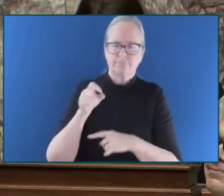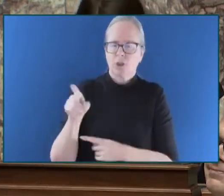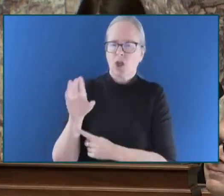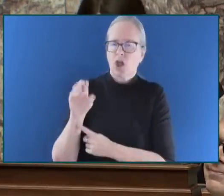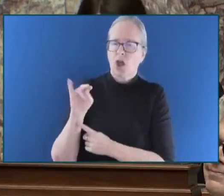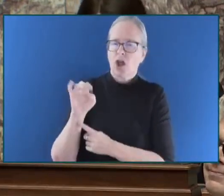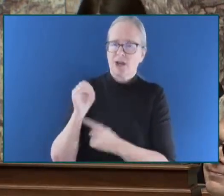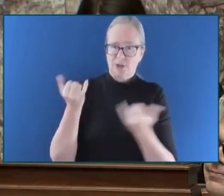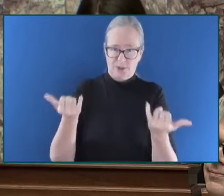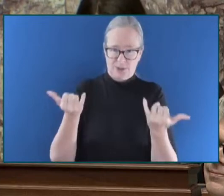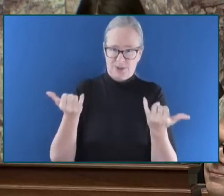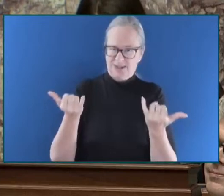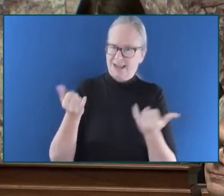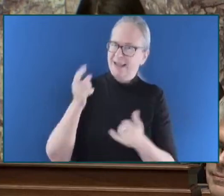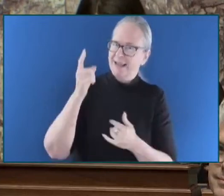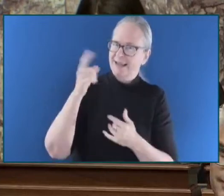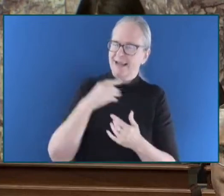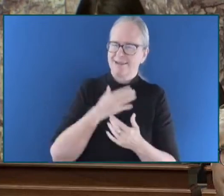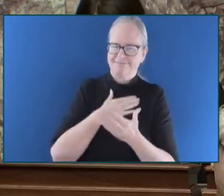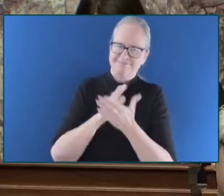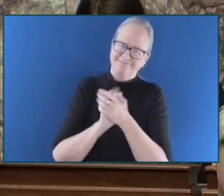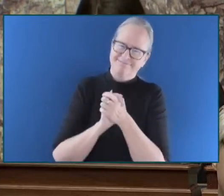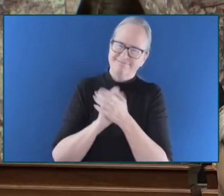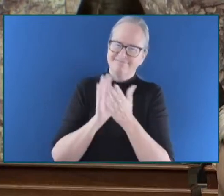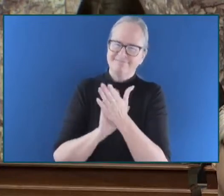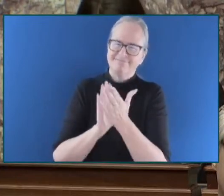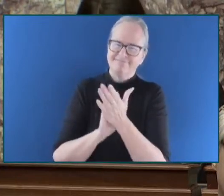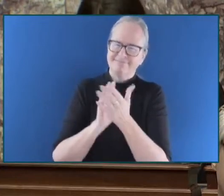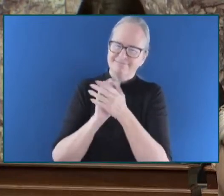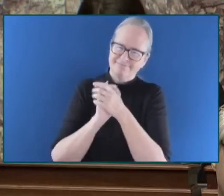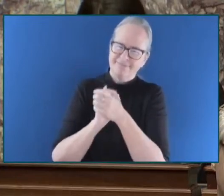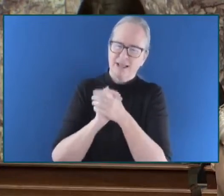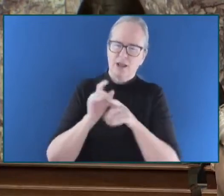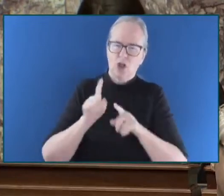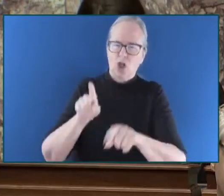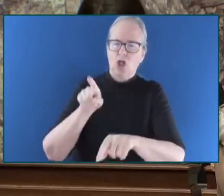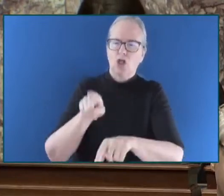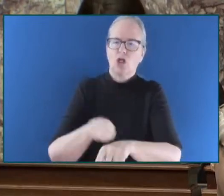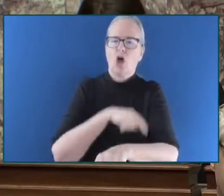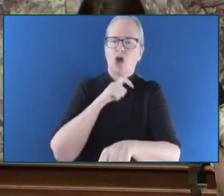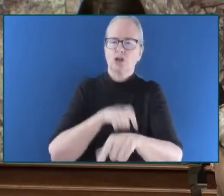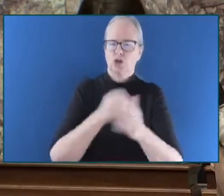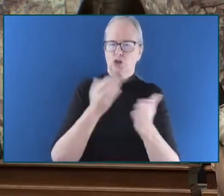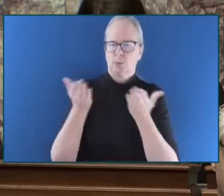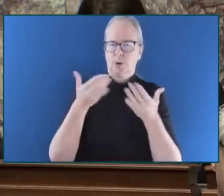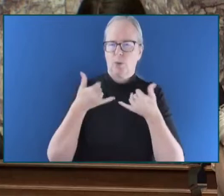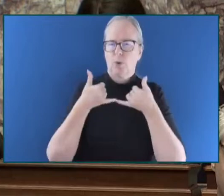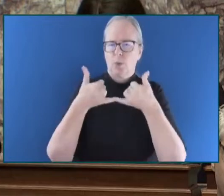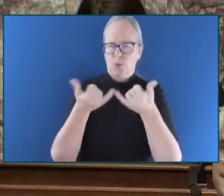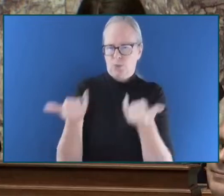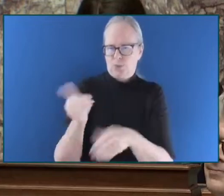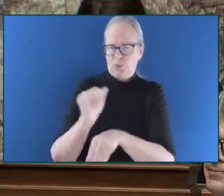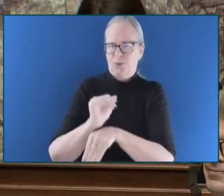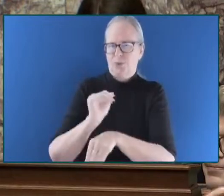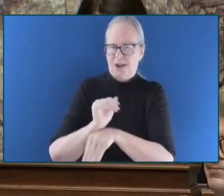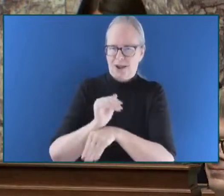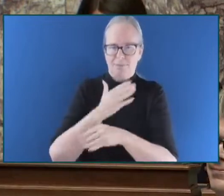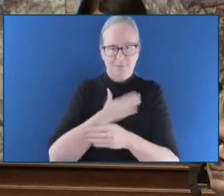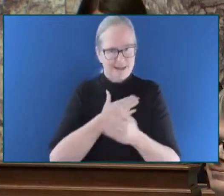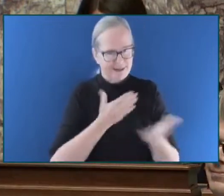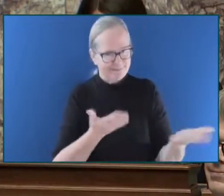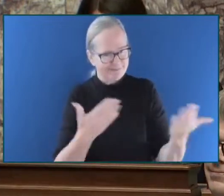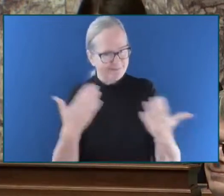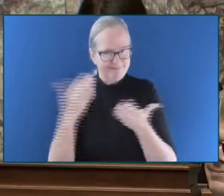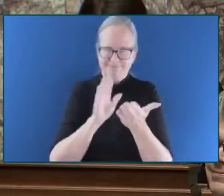Long Service Awards ceremony at Government House. Would everyone please join me in giving Connie a round of applause in this house as well.